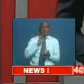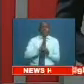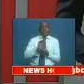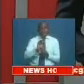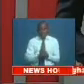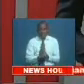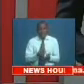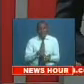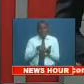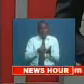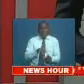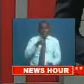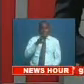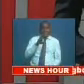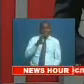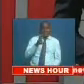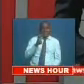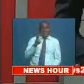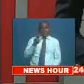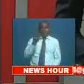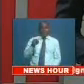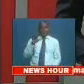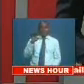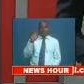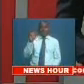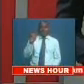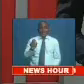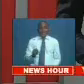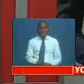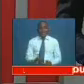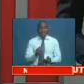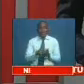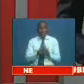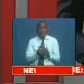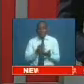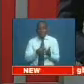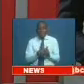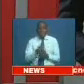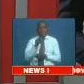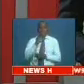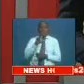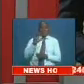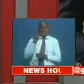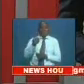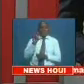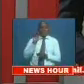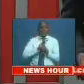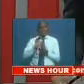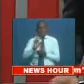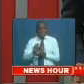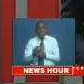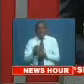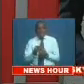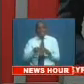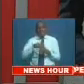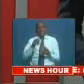cedis, representing 67.53% of GDP. The debt stock comprises 53.8 billion Ghana cedis in